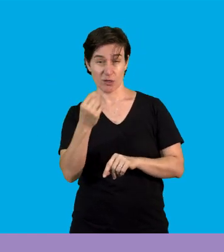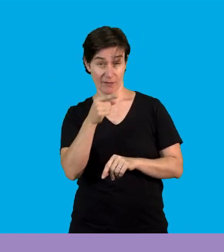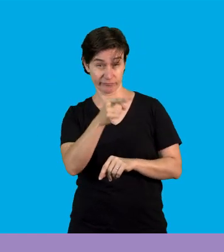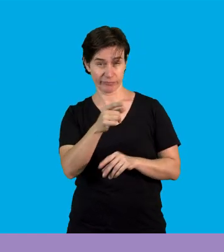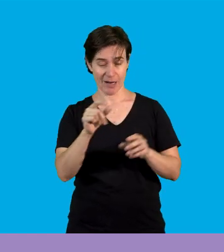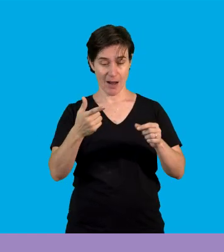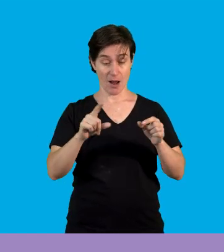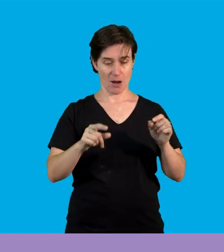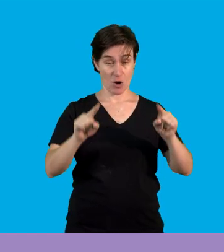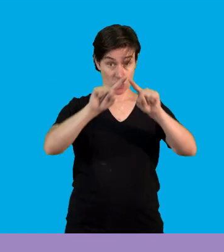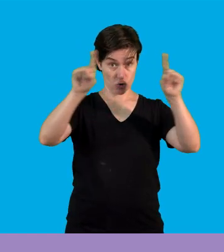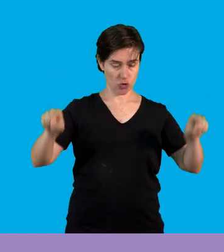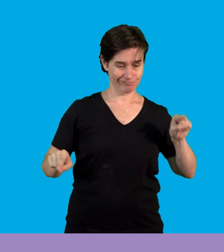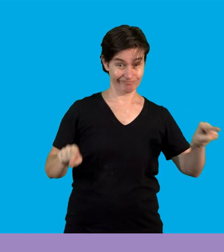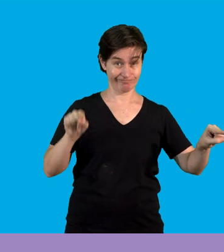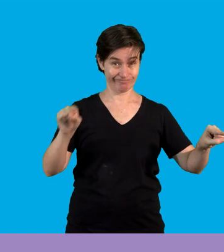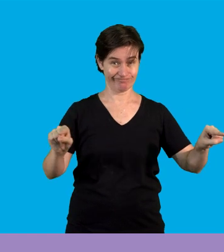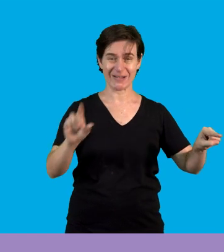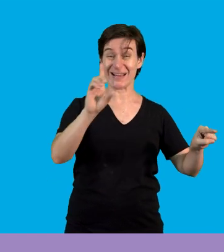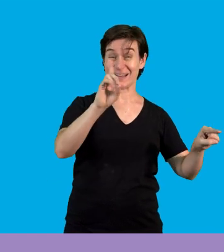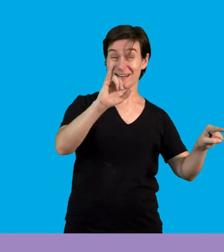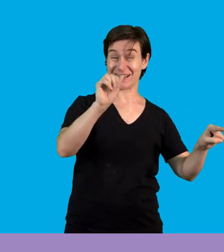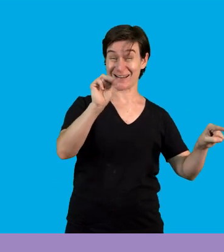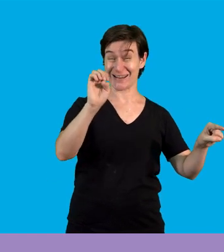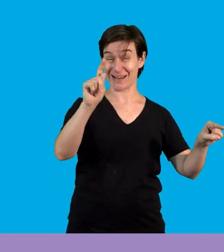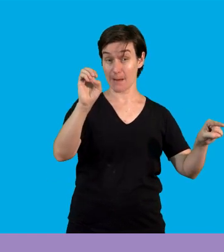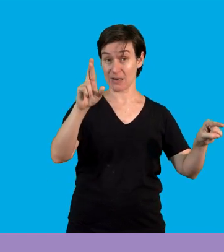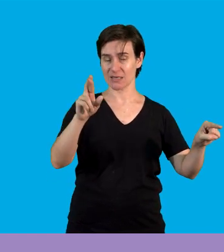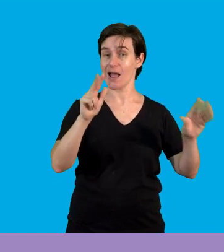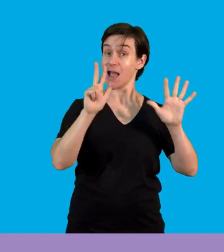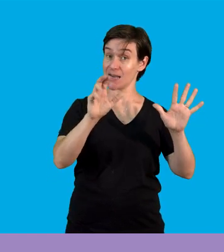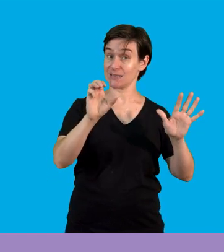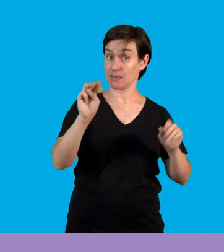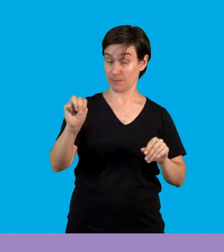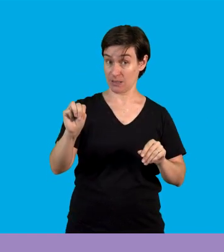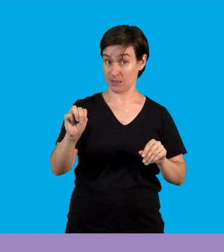we have been given the diameter, and as we know, the diameter is